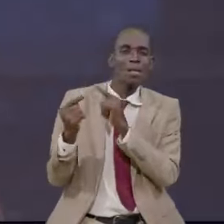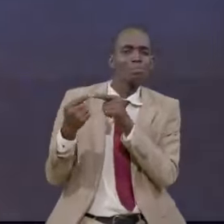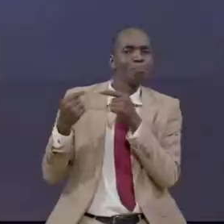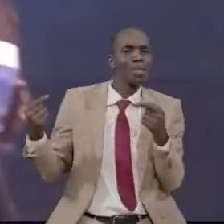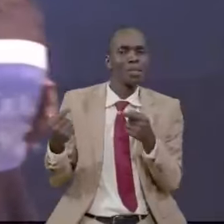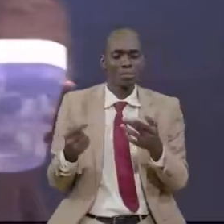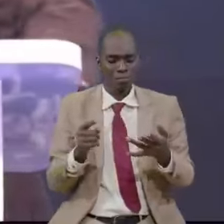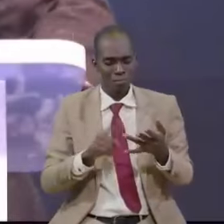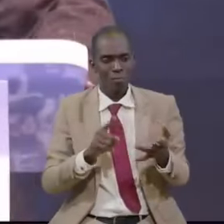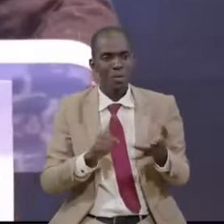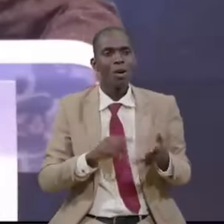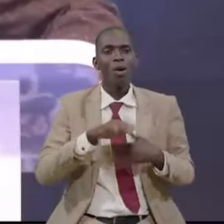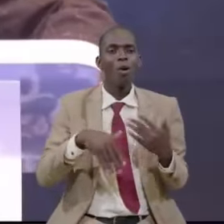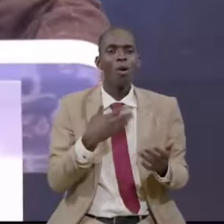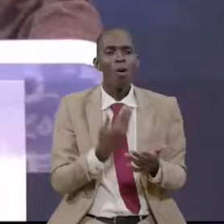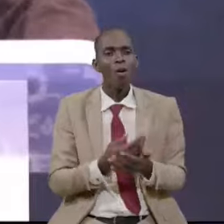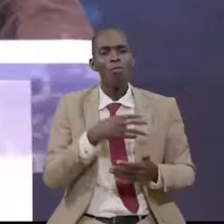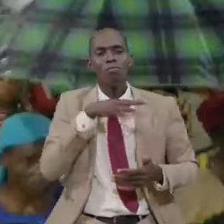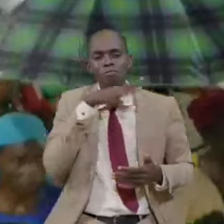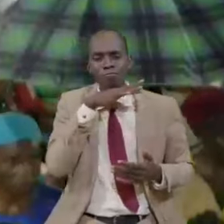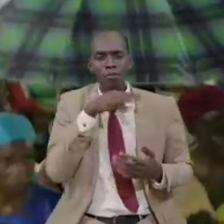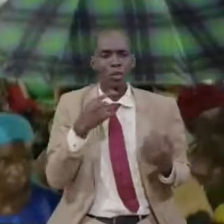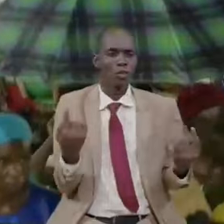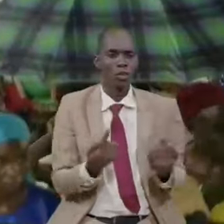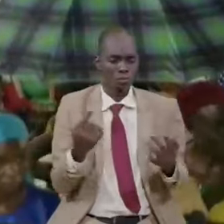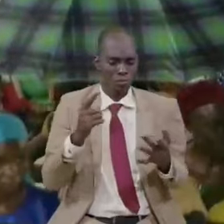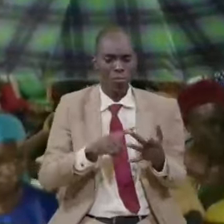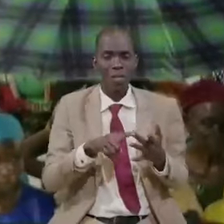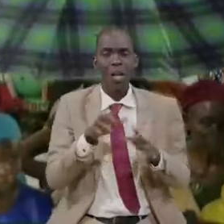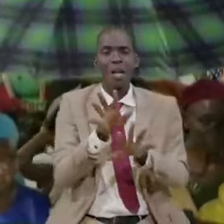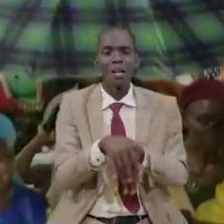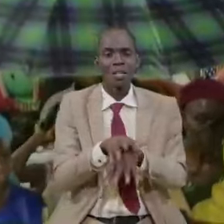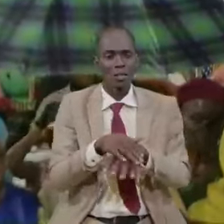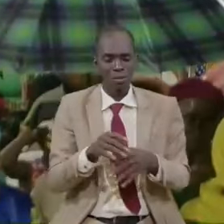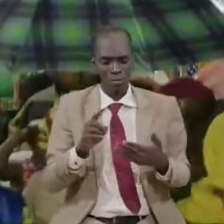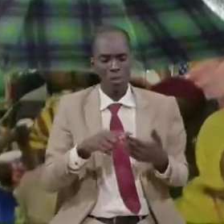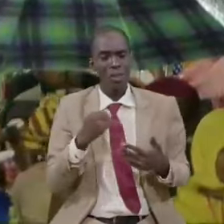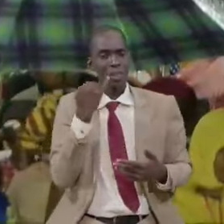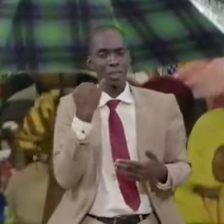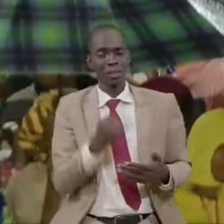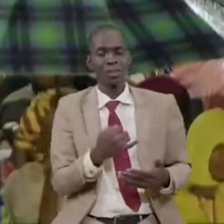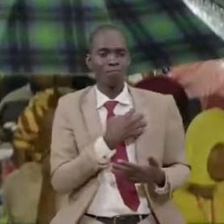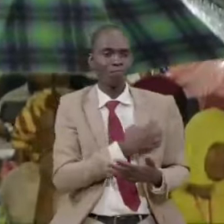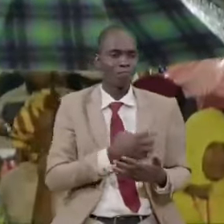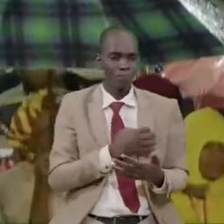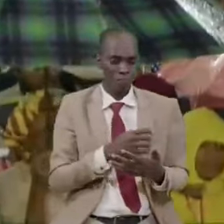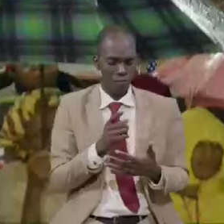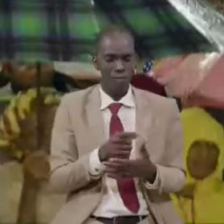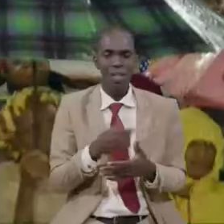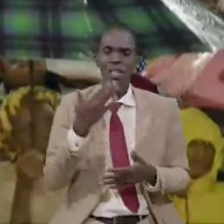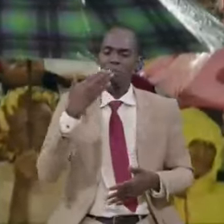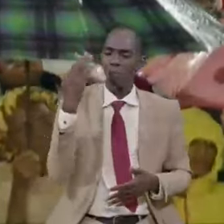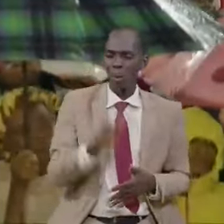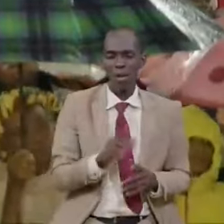all envies, and all evil speakings, I lay them